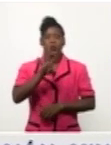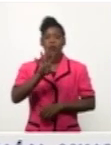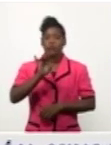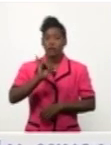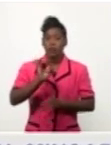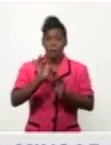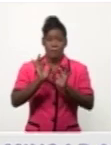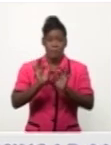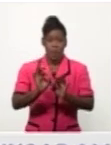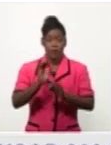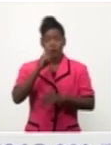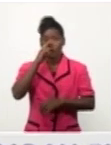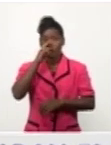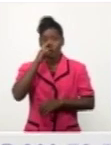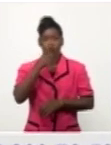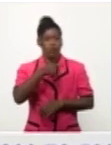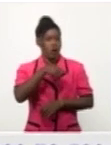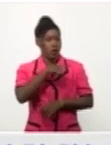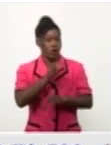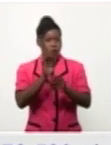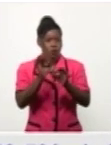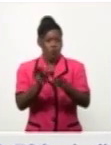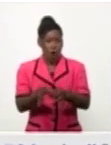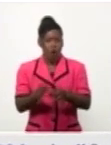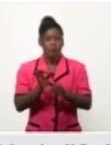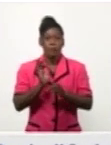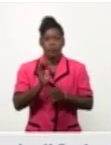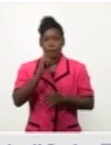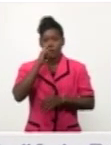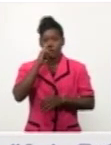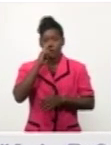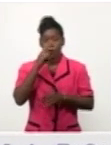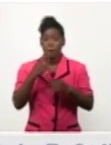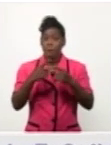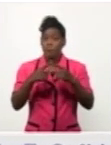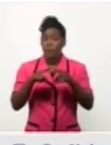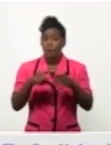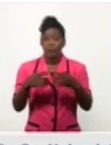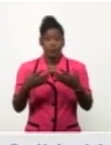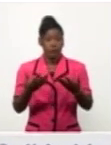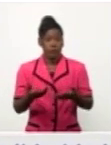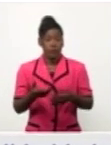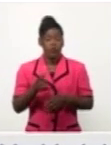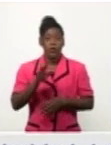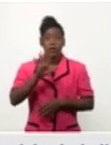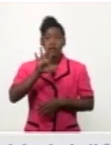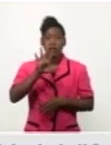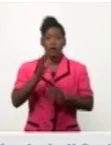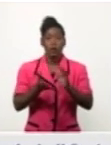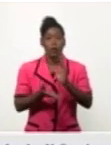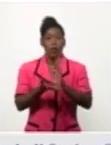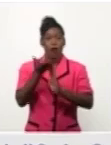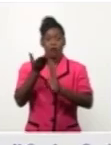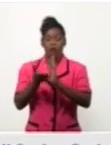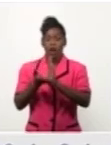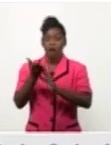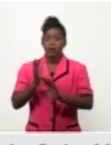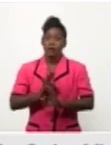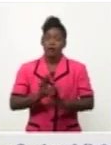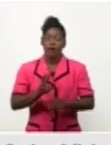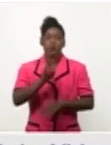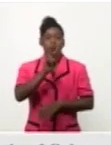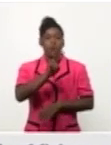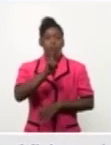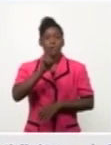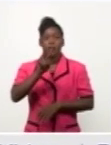them, and their cumulative total of children, the number of 246, remains unchanged. 229 of